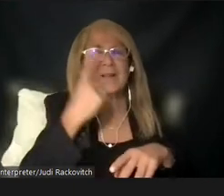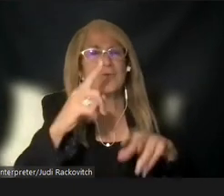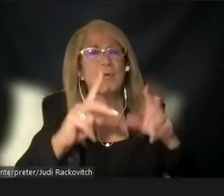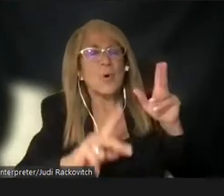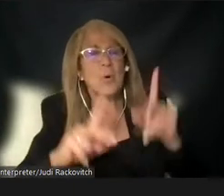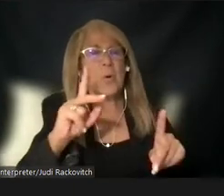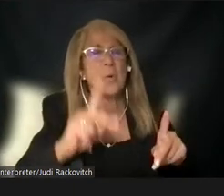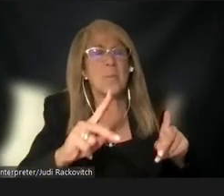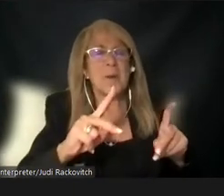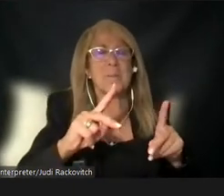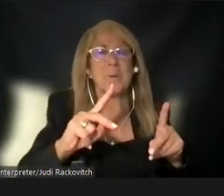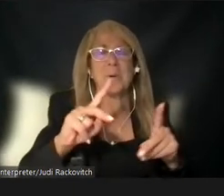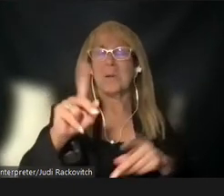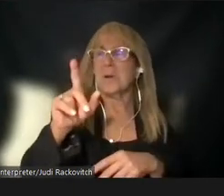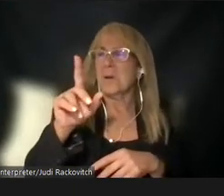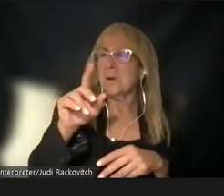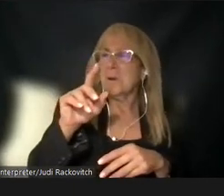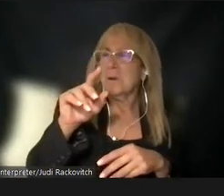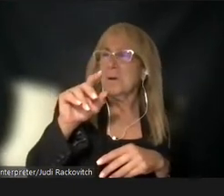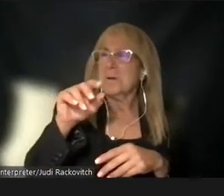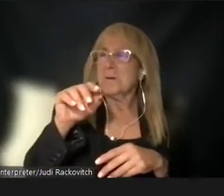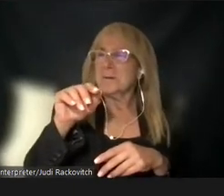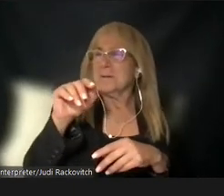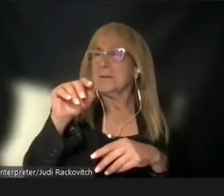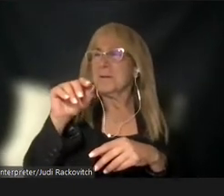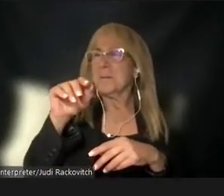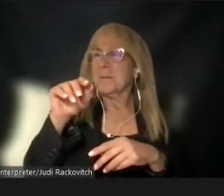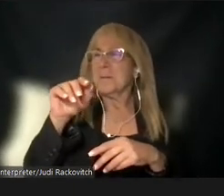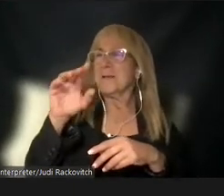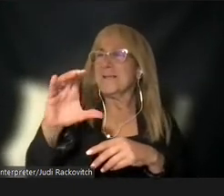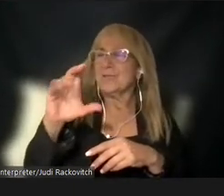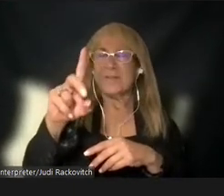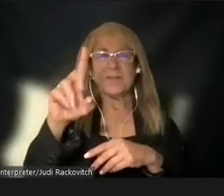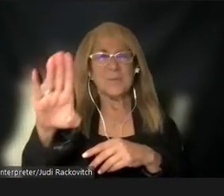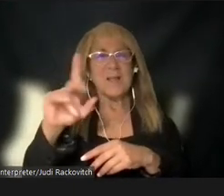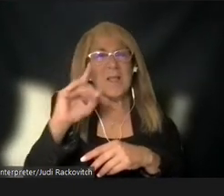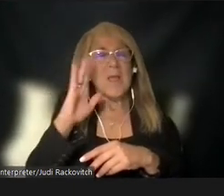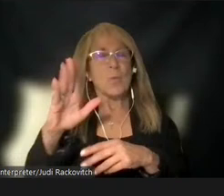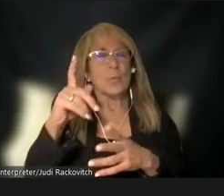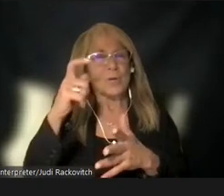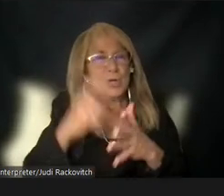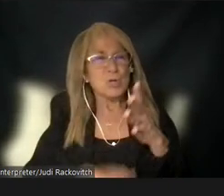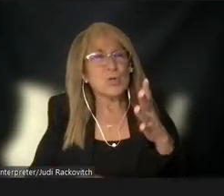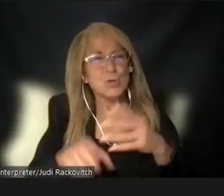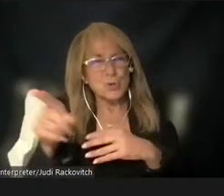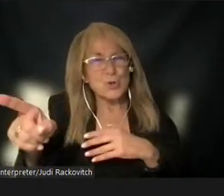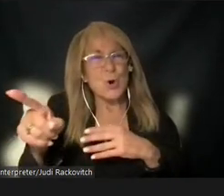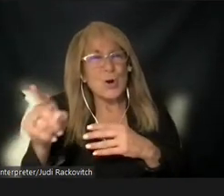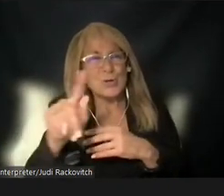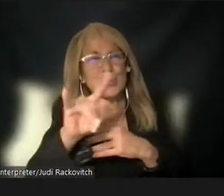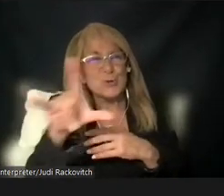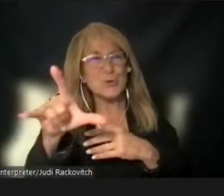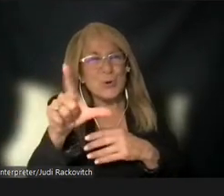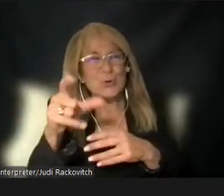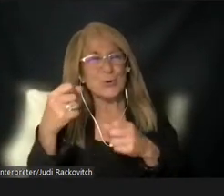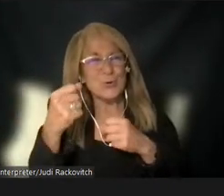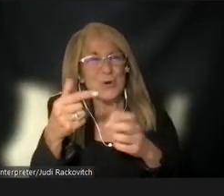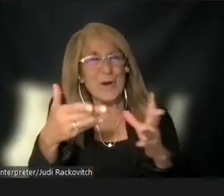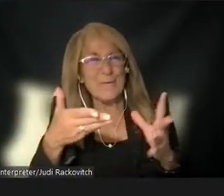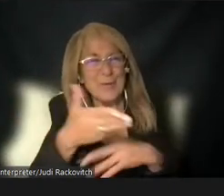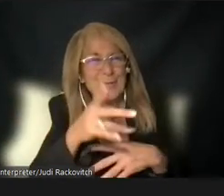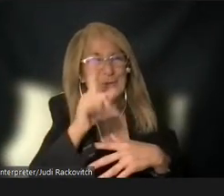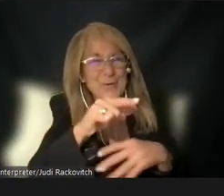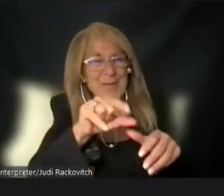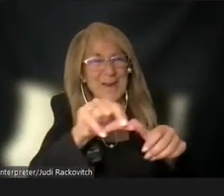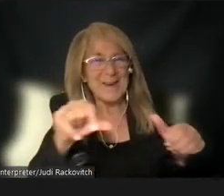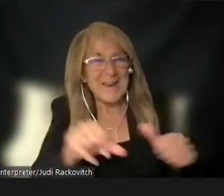District to a part of an environmental justice population is that they will be charged a toll to drive into the Central Business District. However, the MTA Reform and